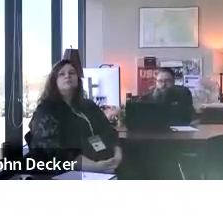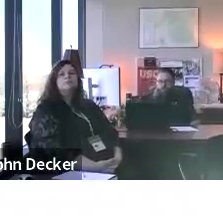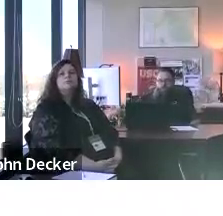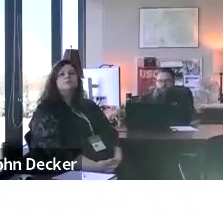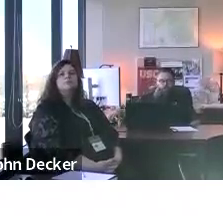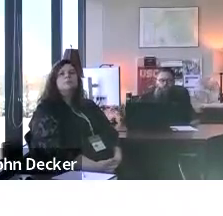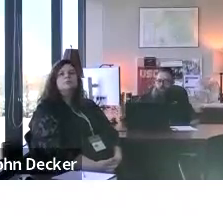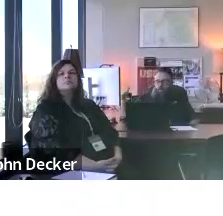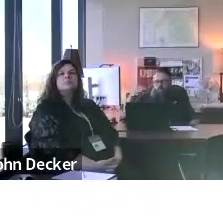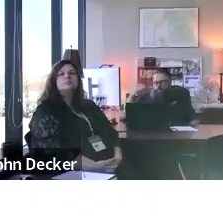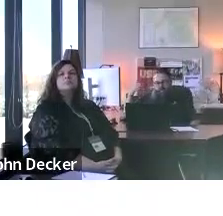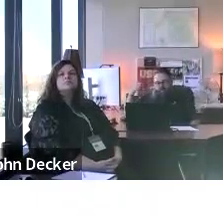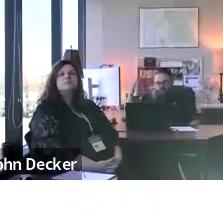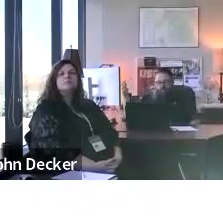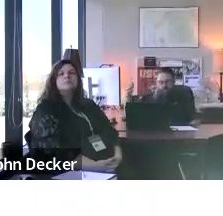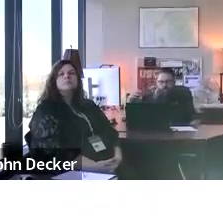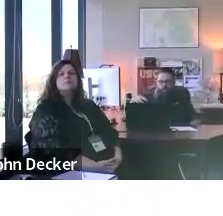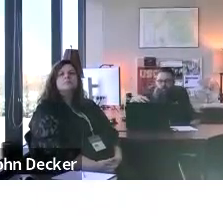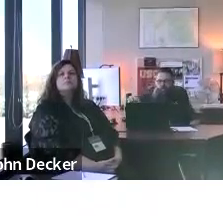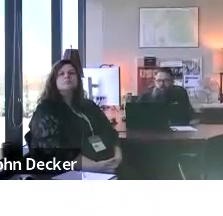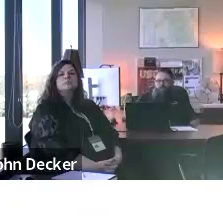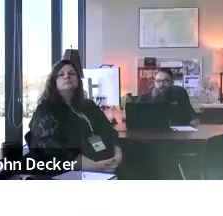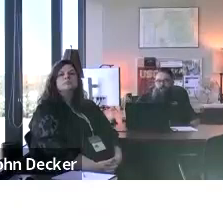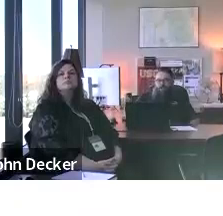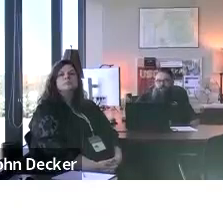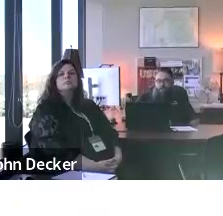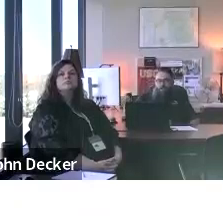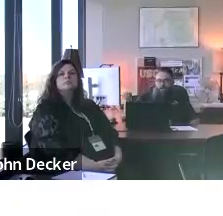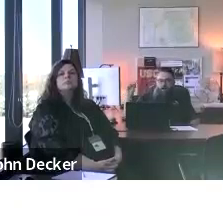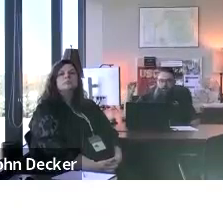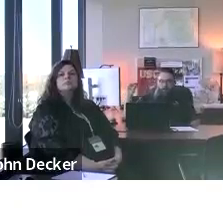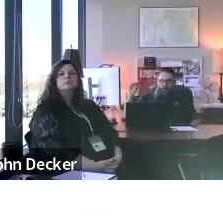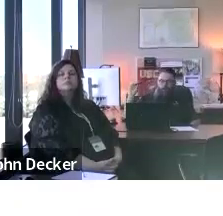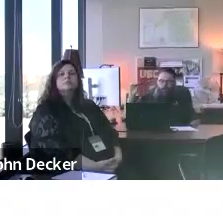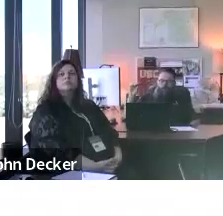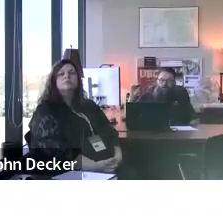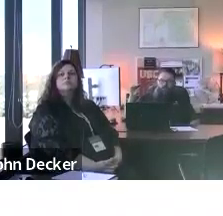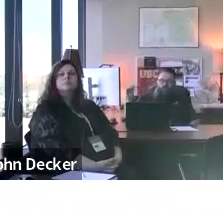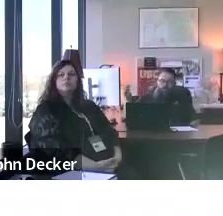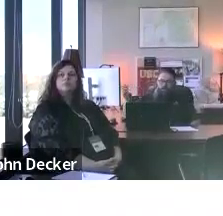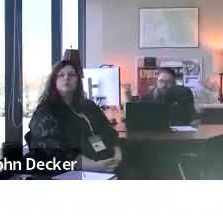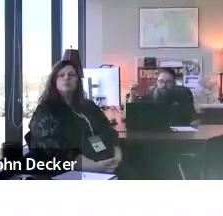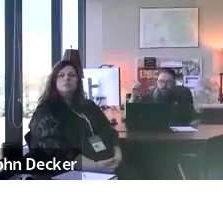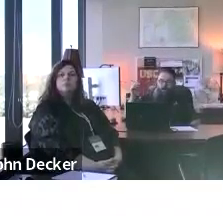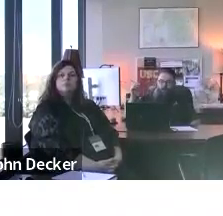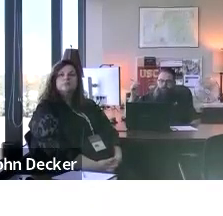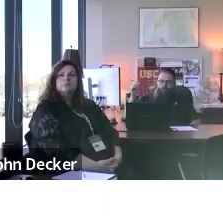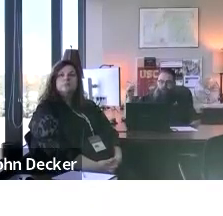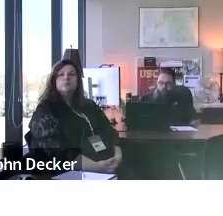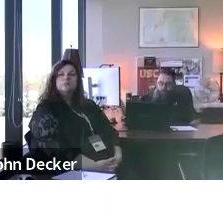In those cases, we are just going to continue to be working, with those providers. We are going to